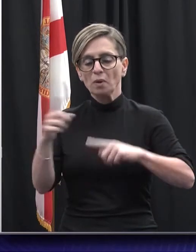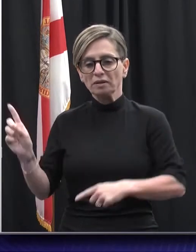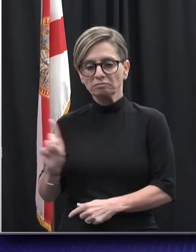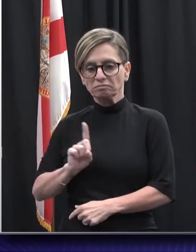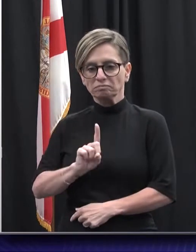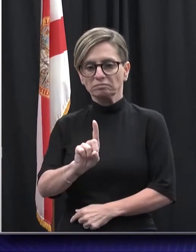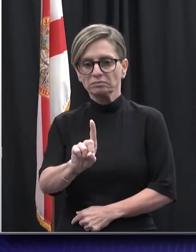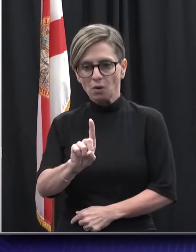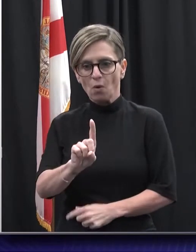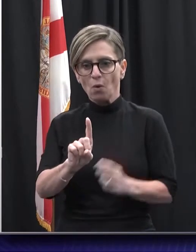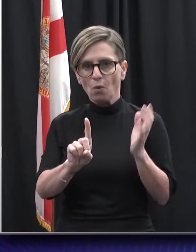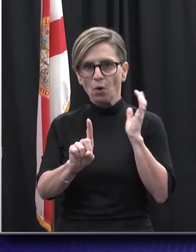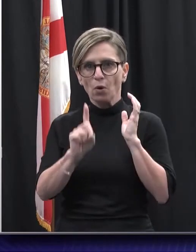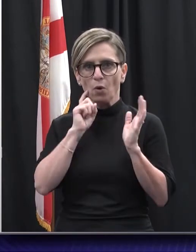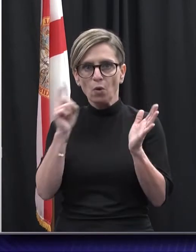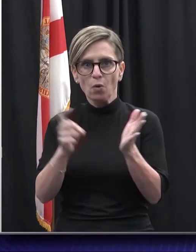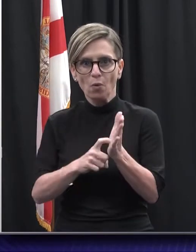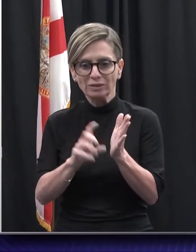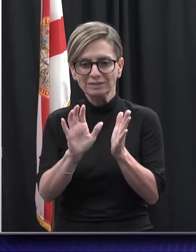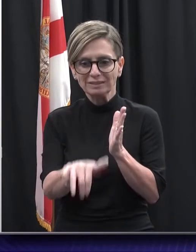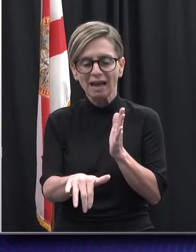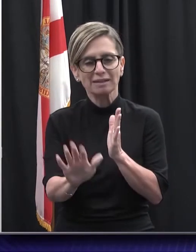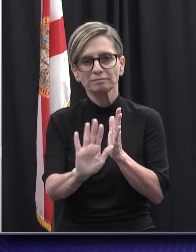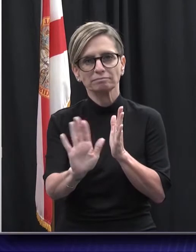see caution tape and gates locked.